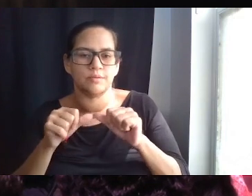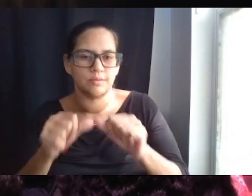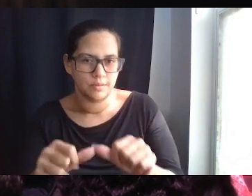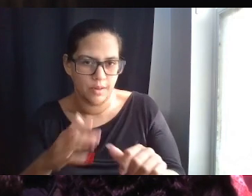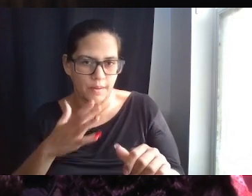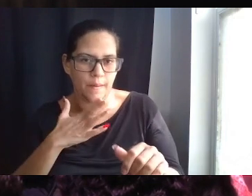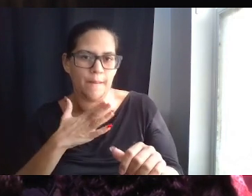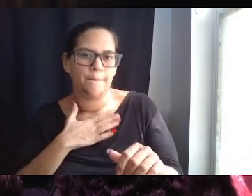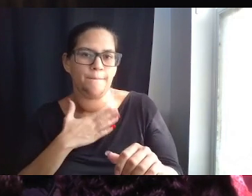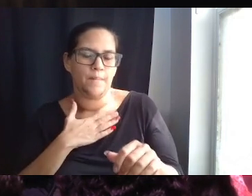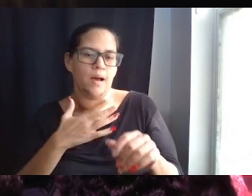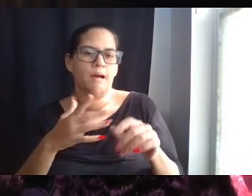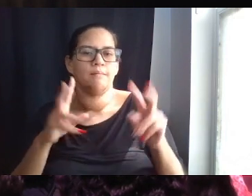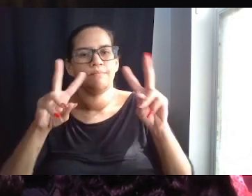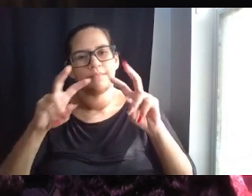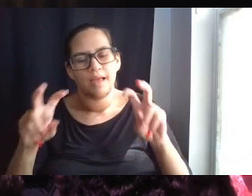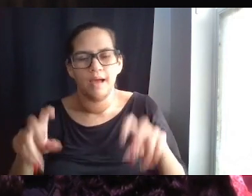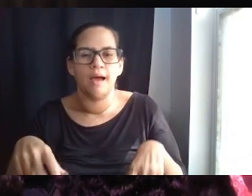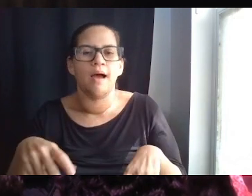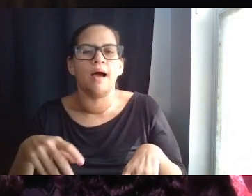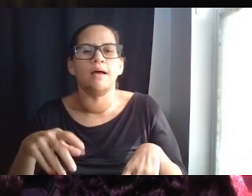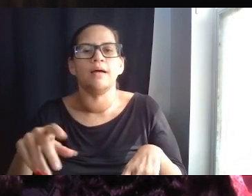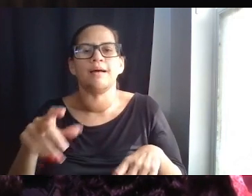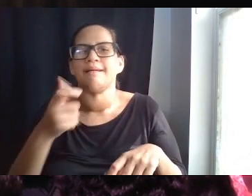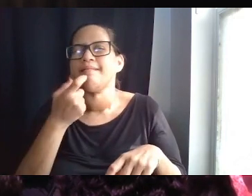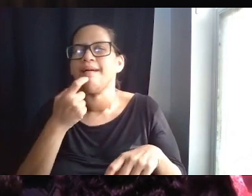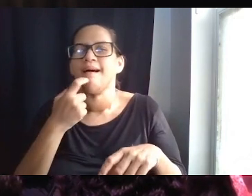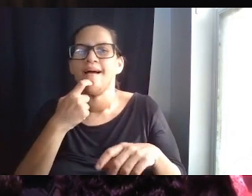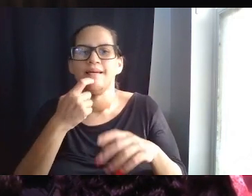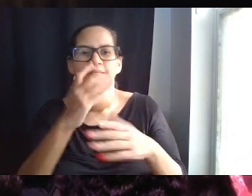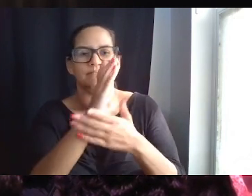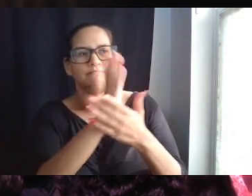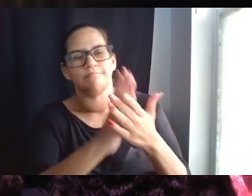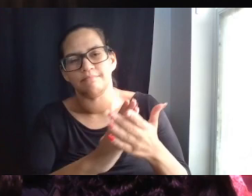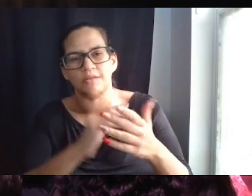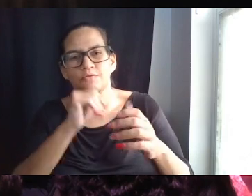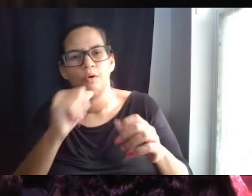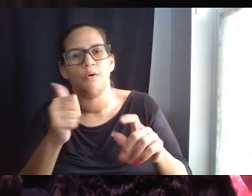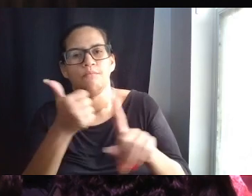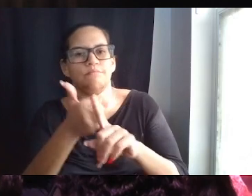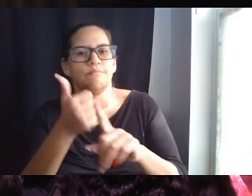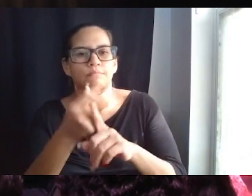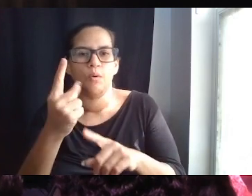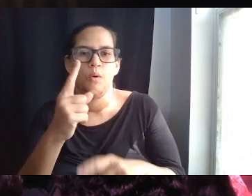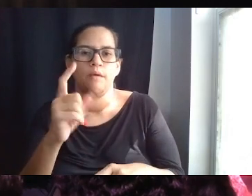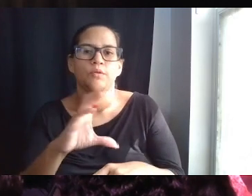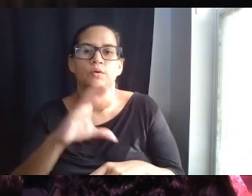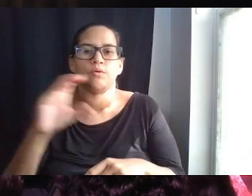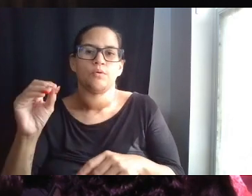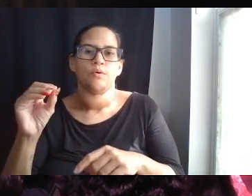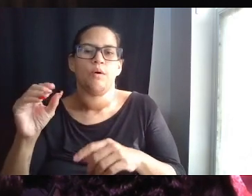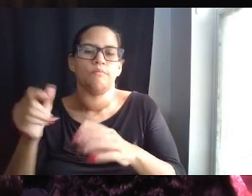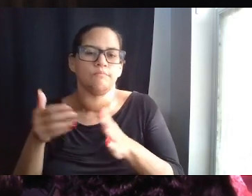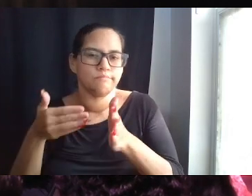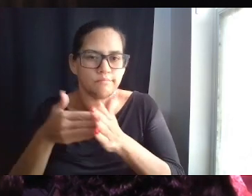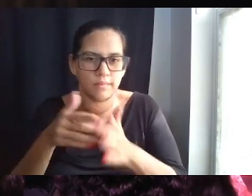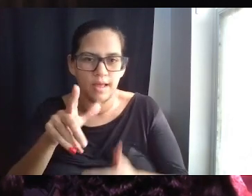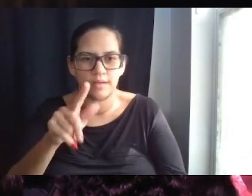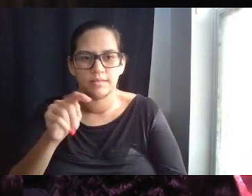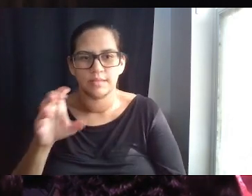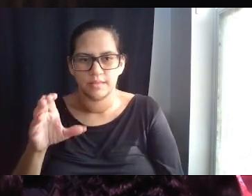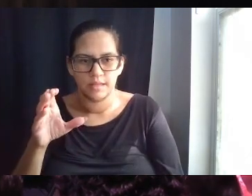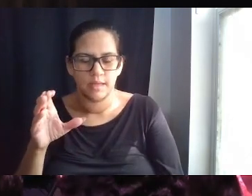alone. So I would like to introduce you all to one of the original co-conspirators of the LTC and